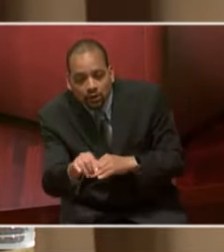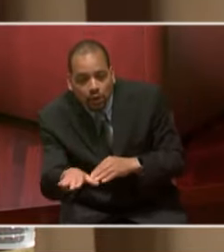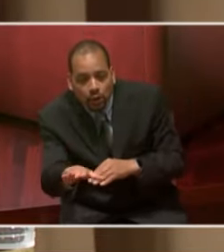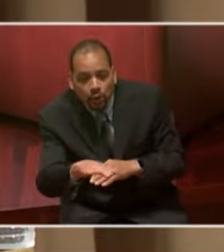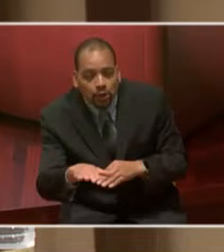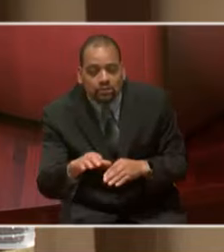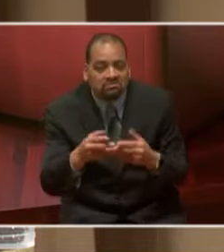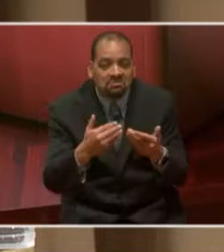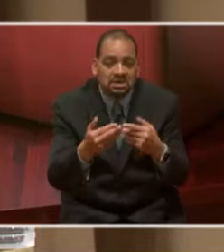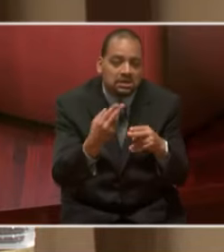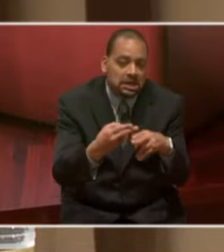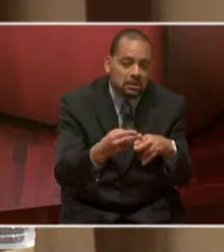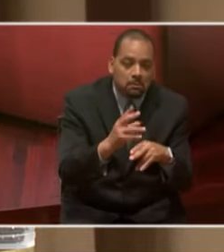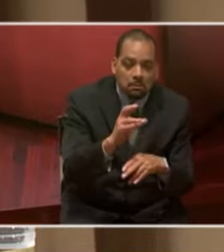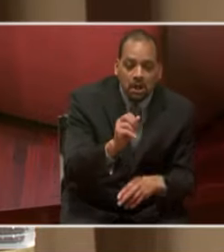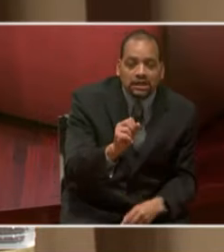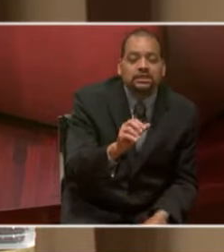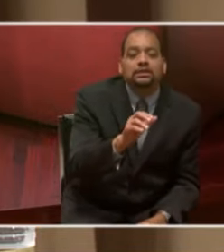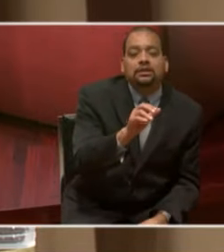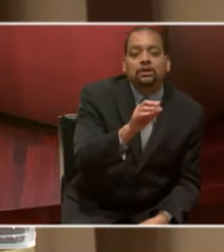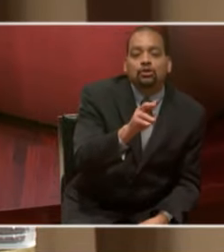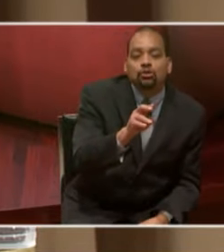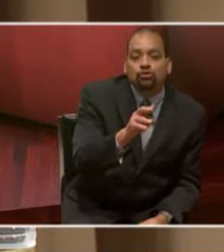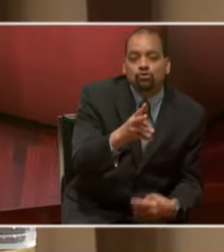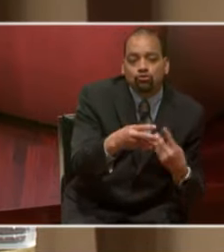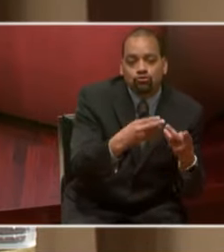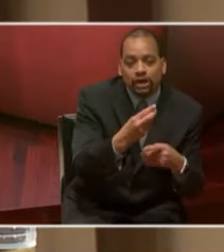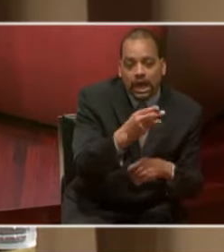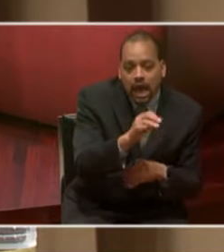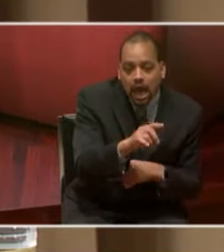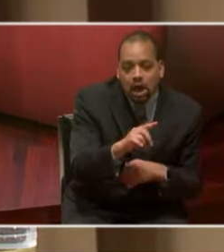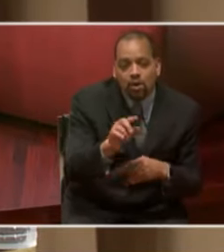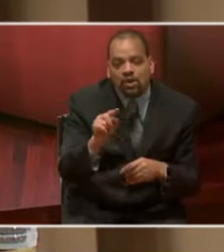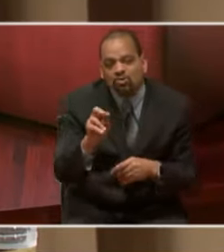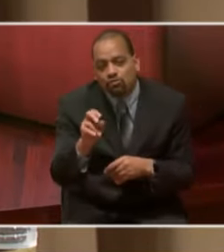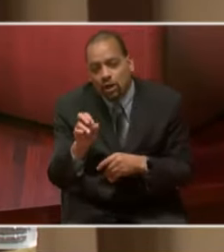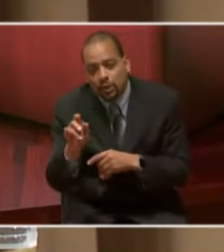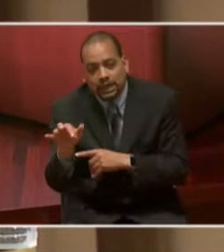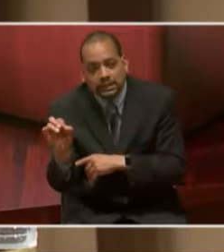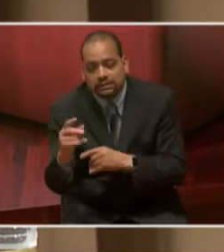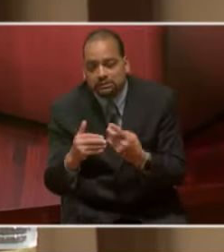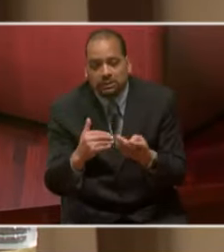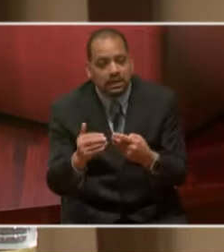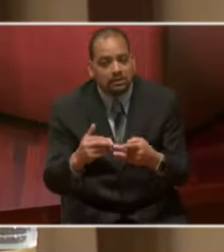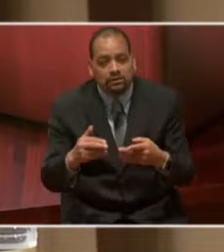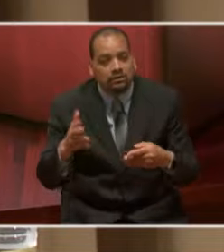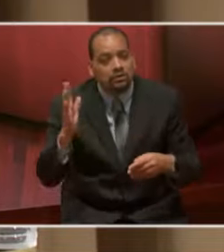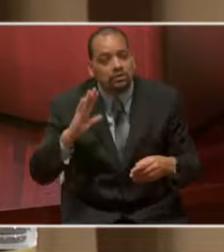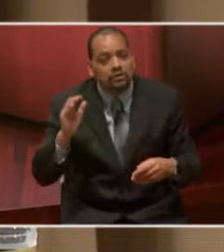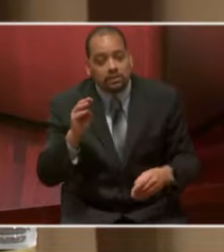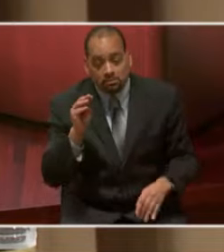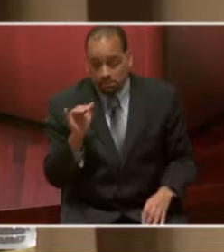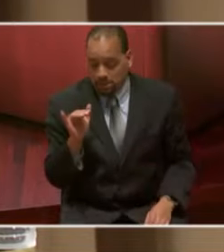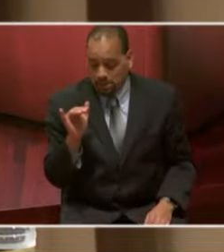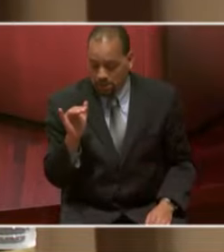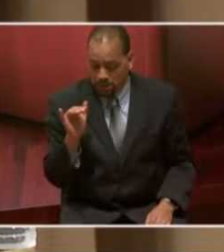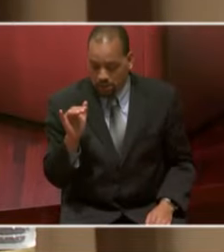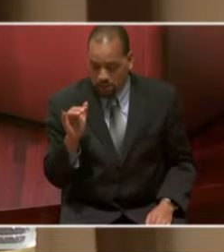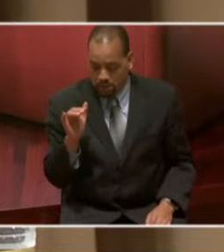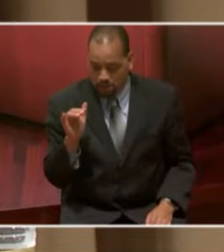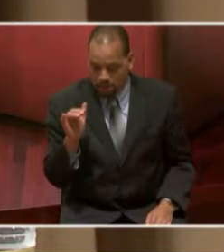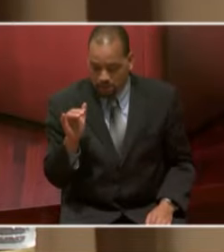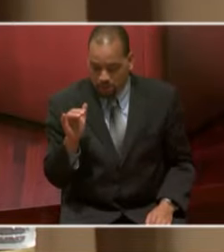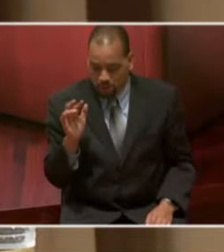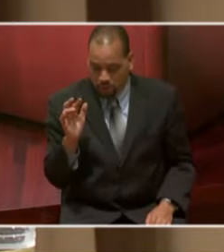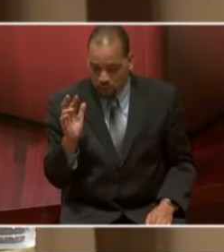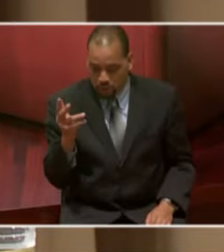Will you forgive me? I want to apologize. His young son started crying. He started crying. I